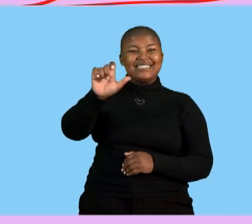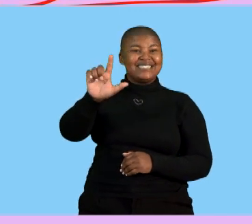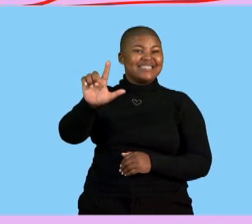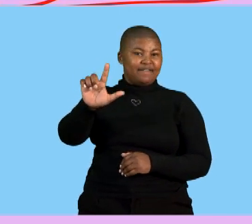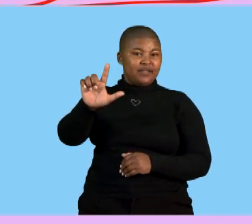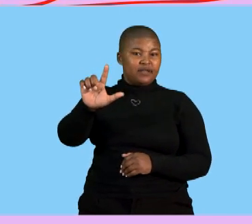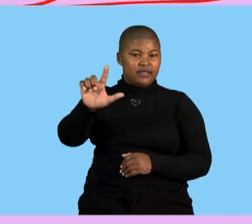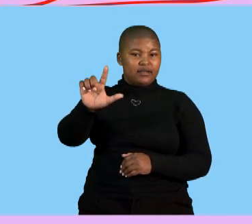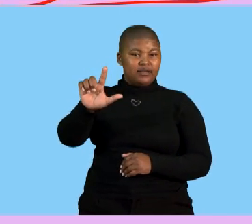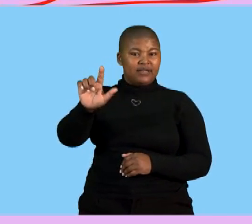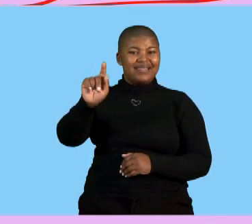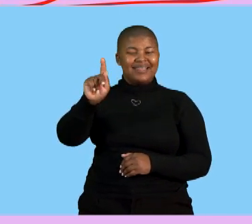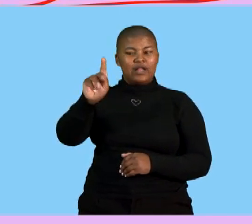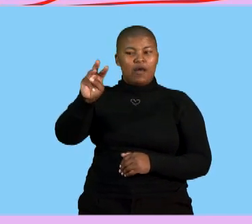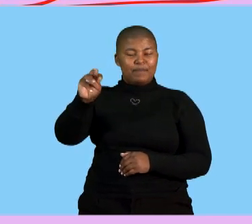1,67